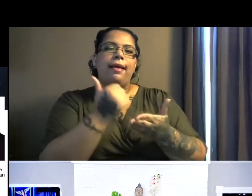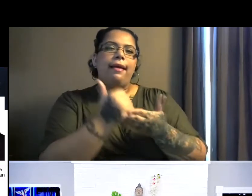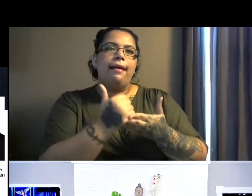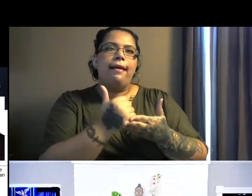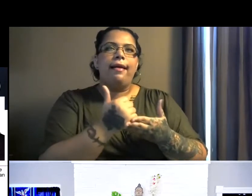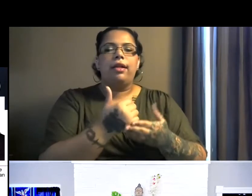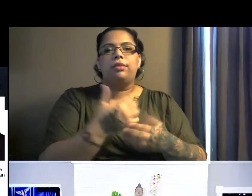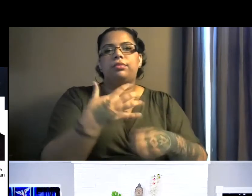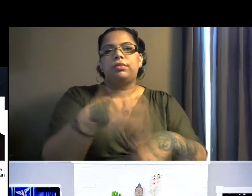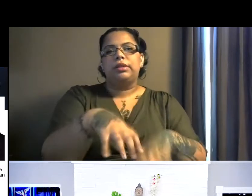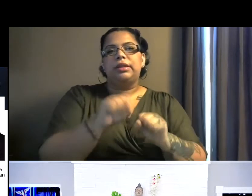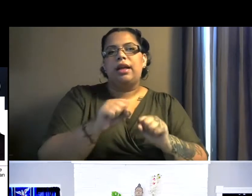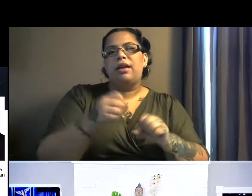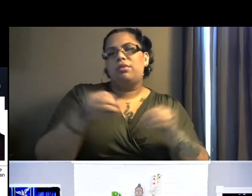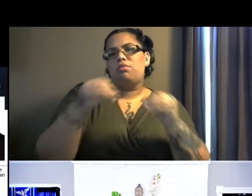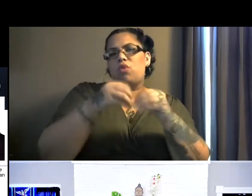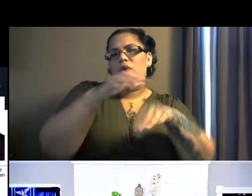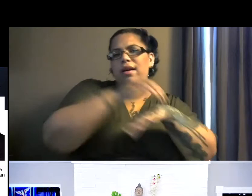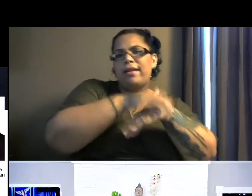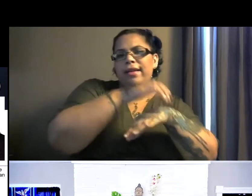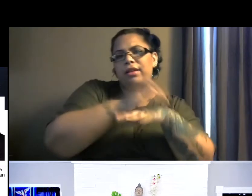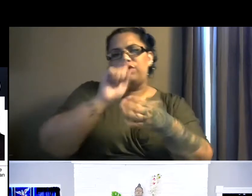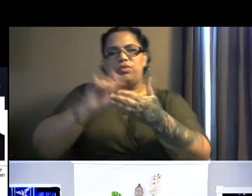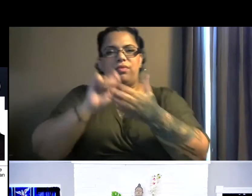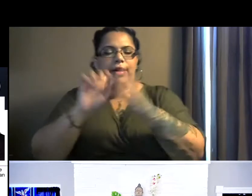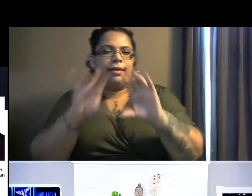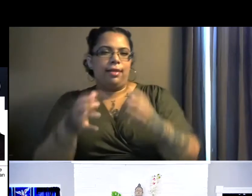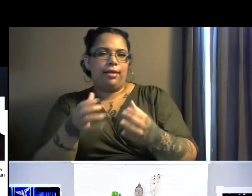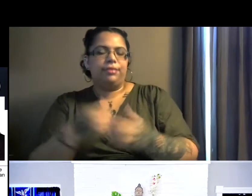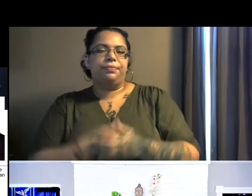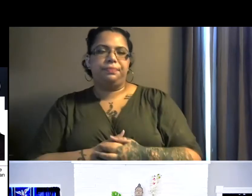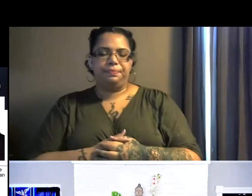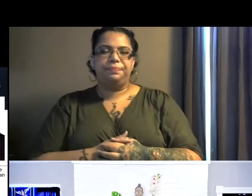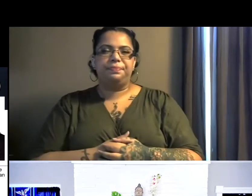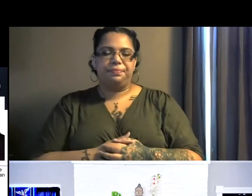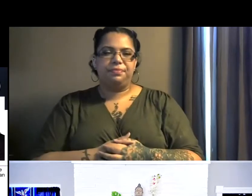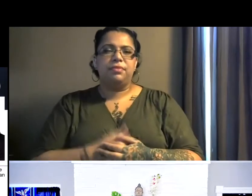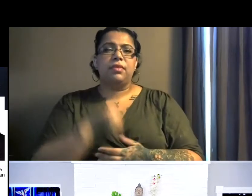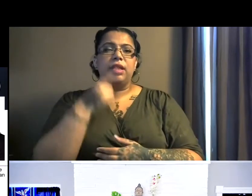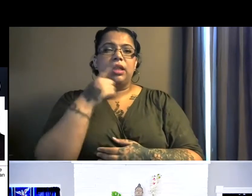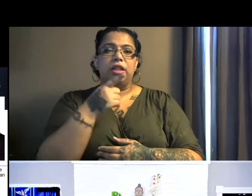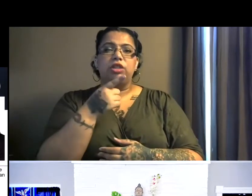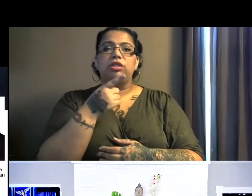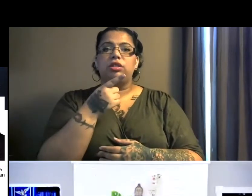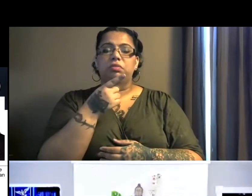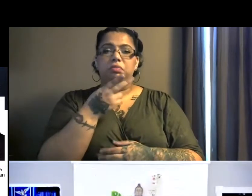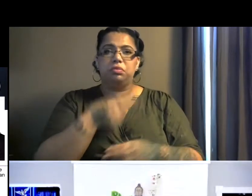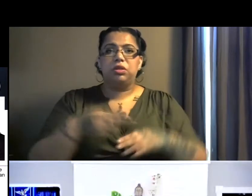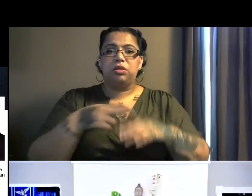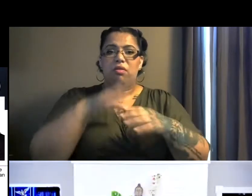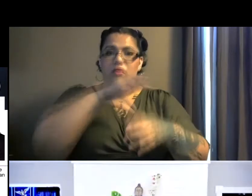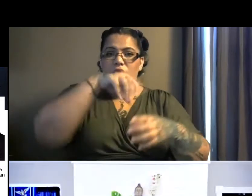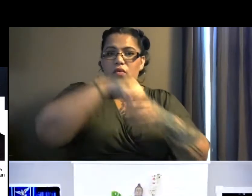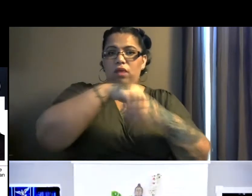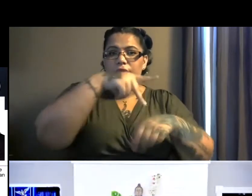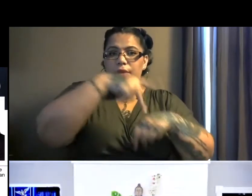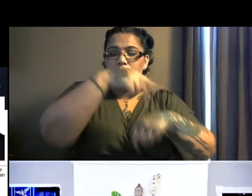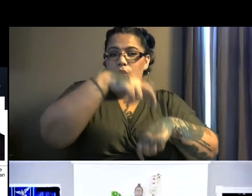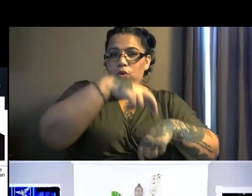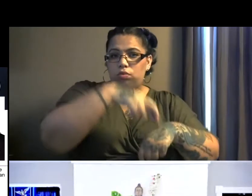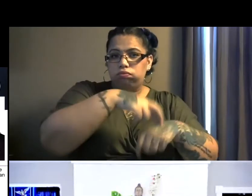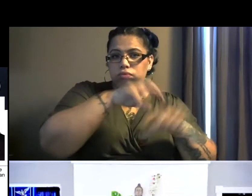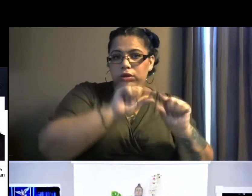English and writing classes. She became highly involved with the Puerto Rican groups on